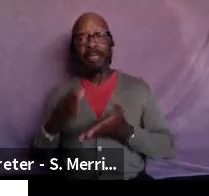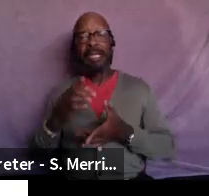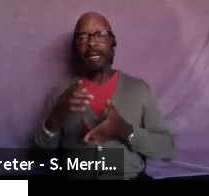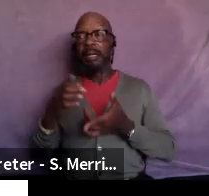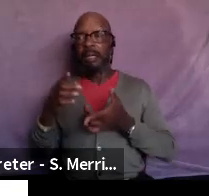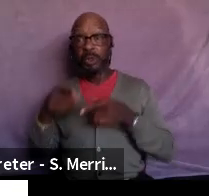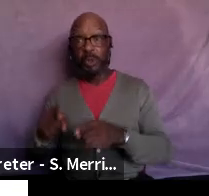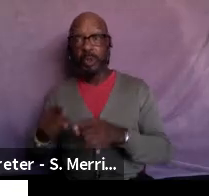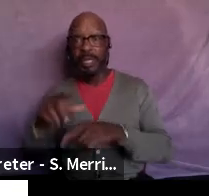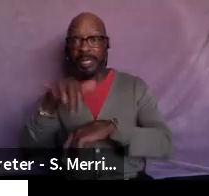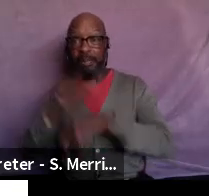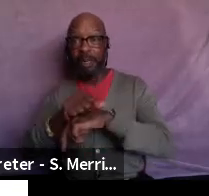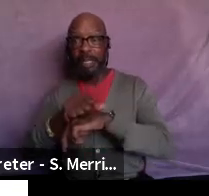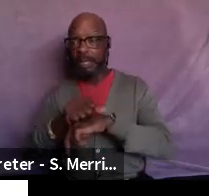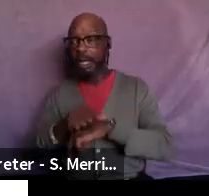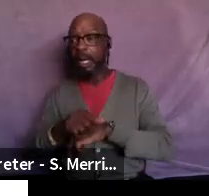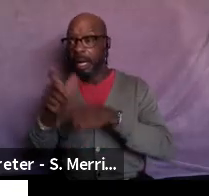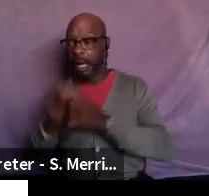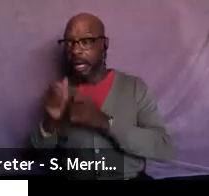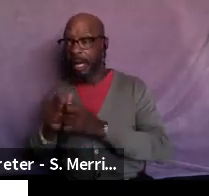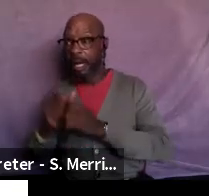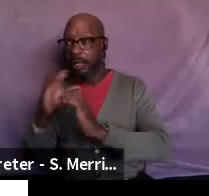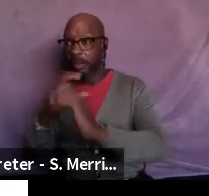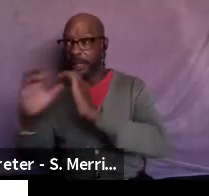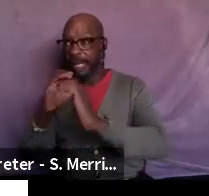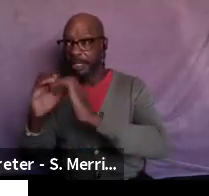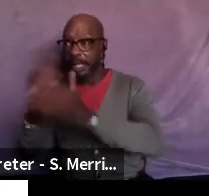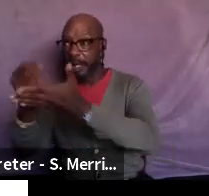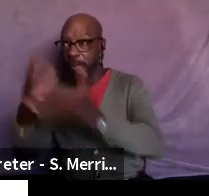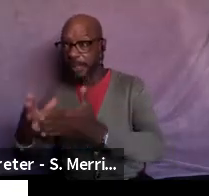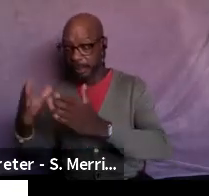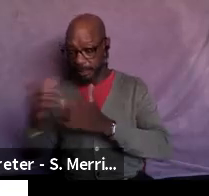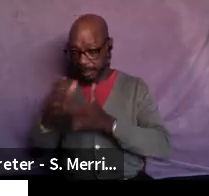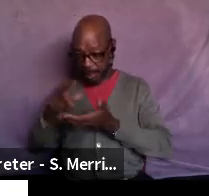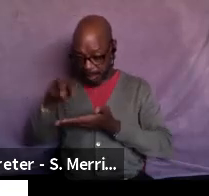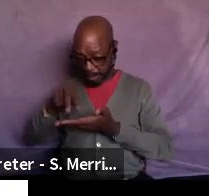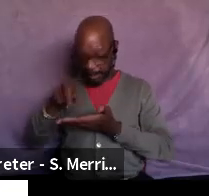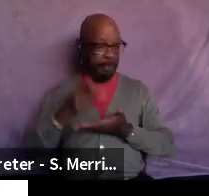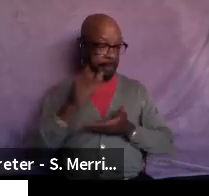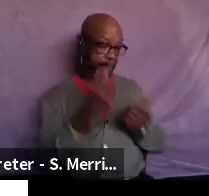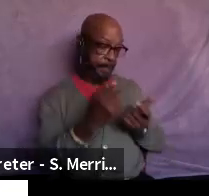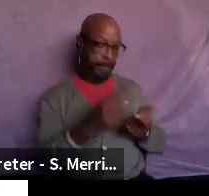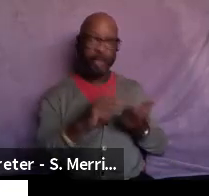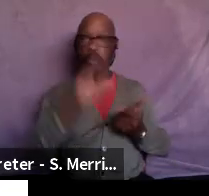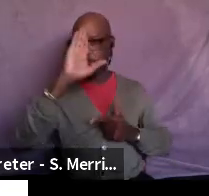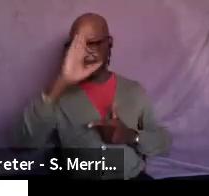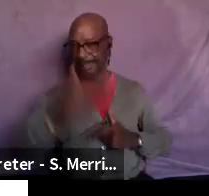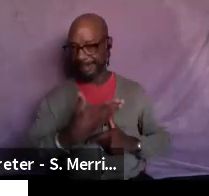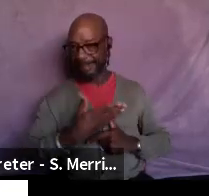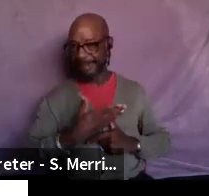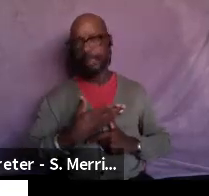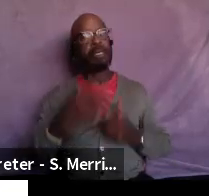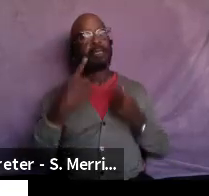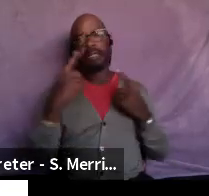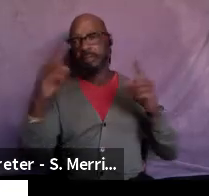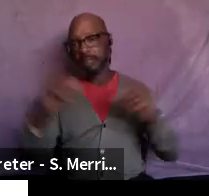was not really an effective way for him to pursue his physical therapy. So the terms of the voluntary resolution